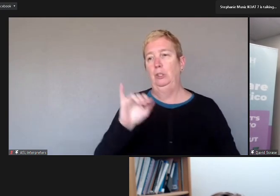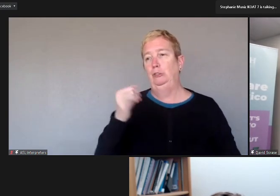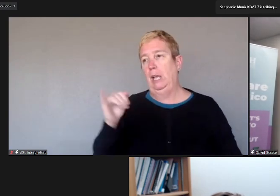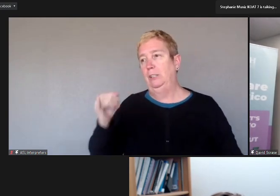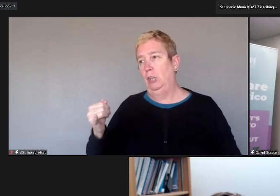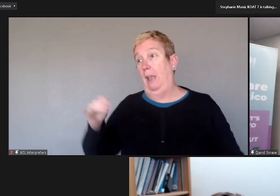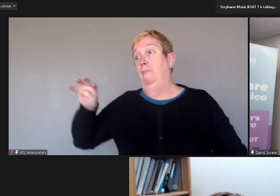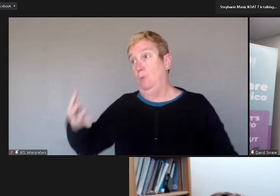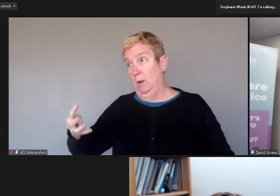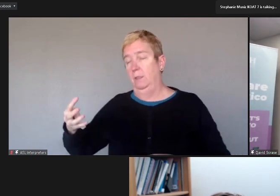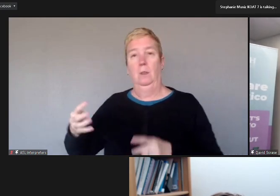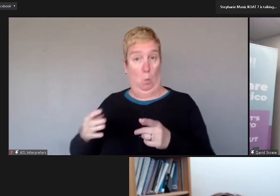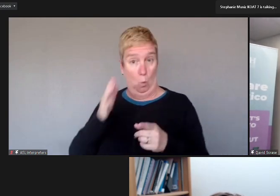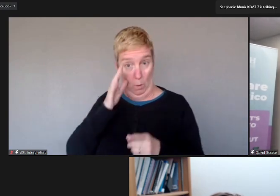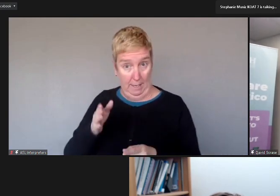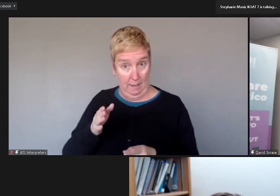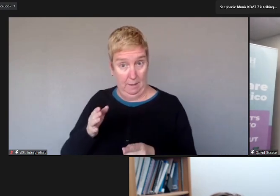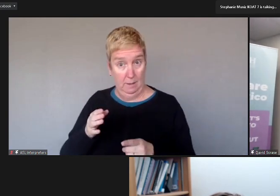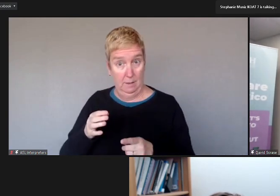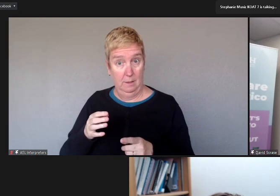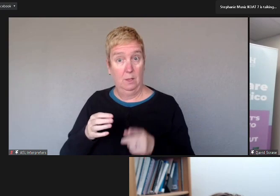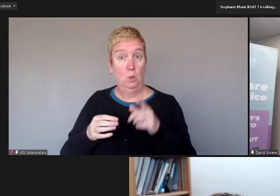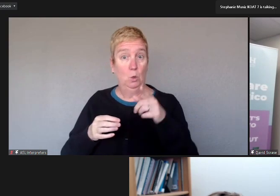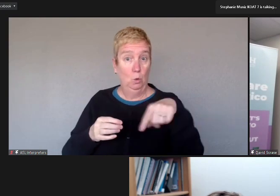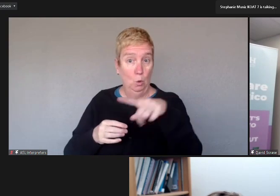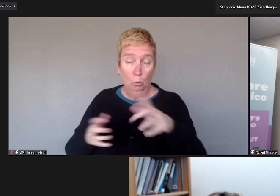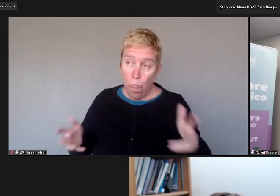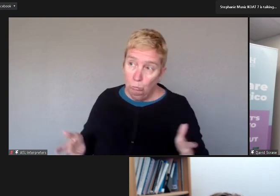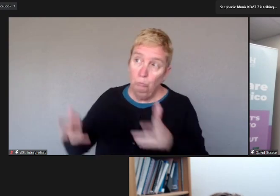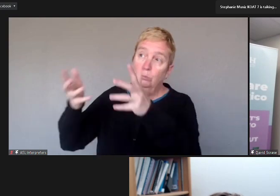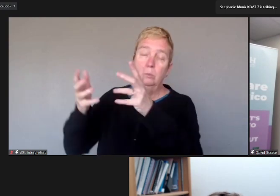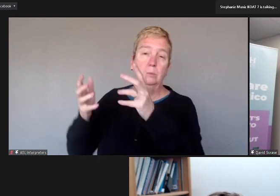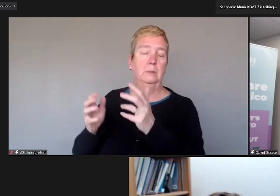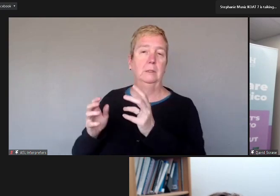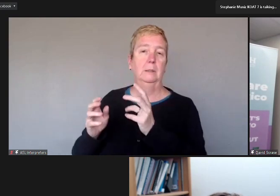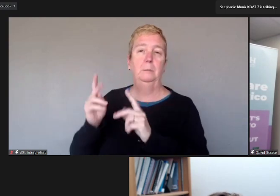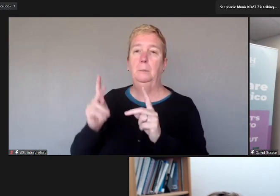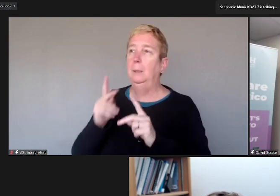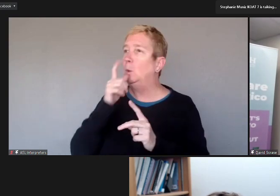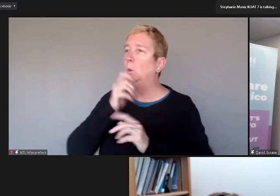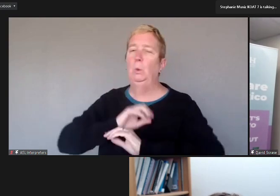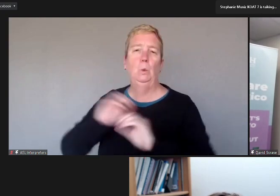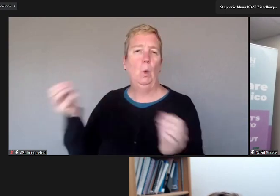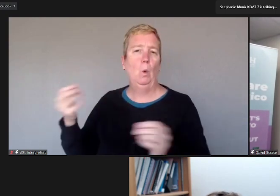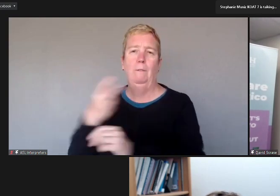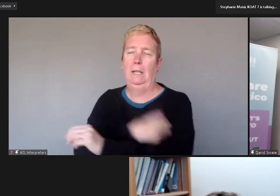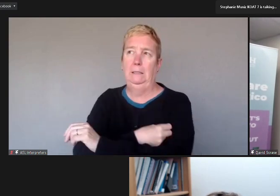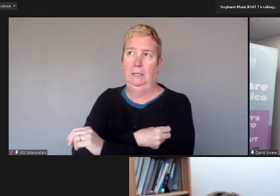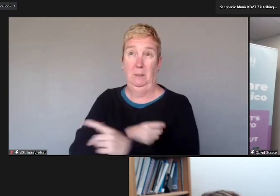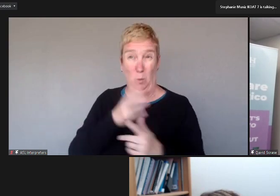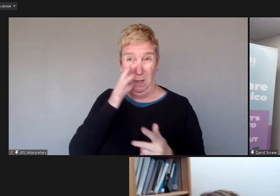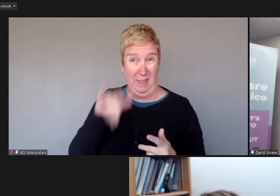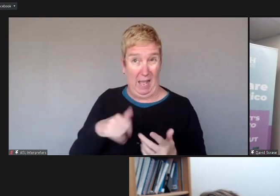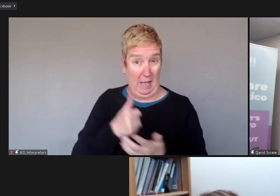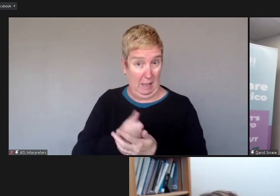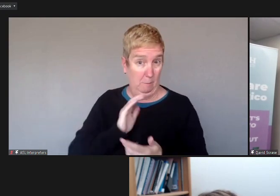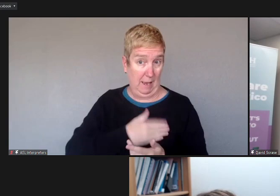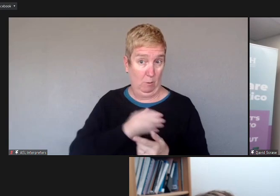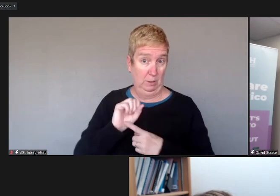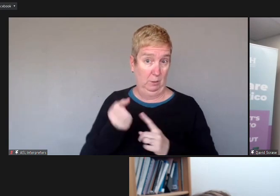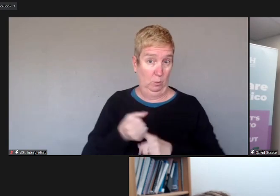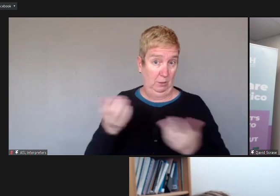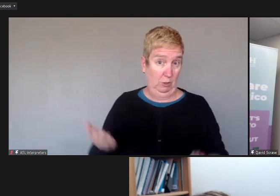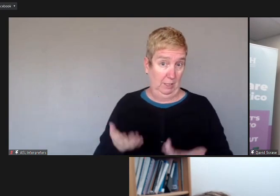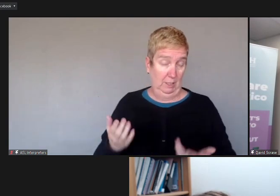for people who have not been vaccinated? And do you guys think it'll make a little bit of a difference with our cases?